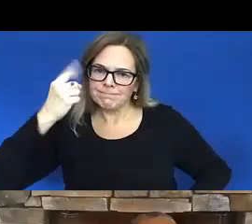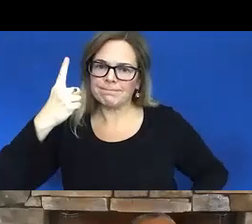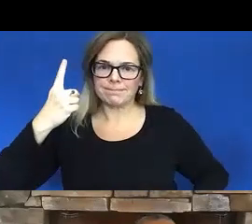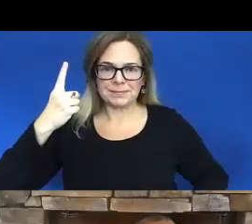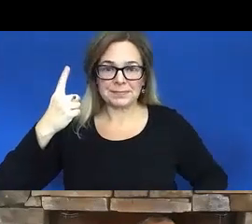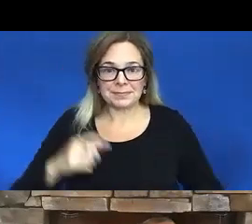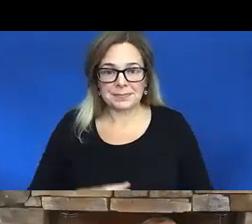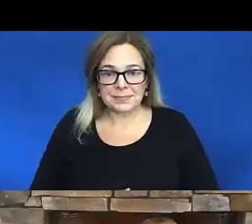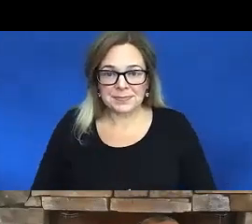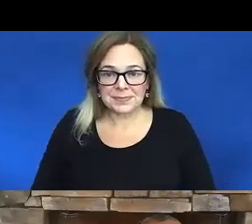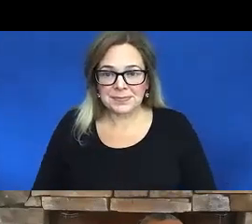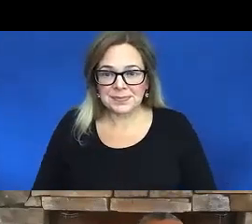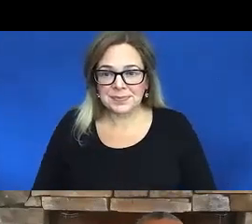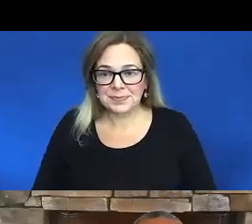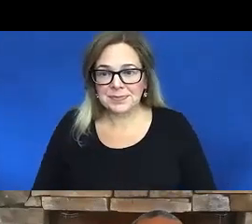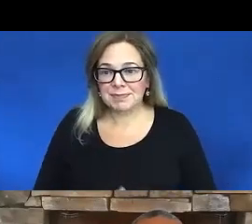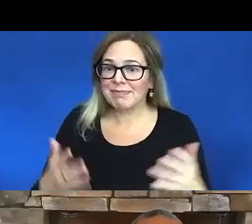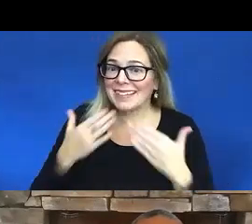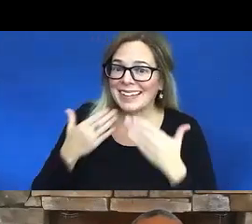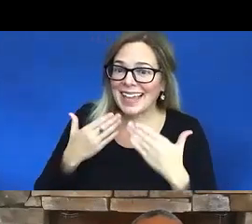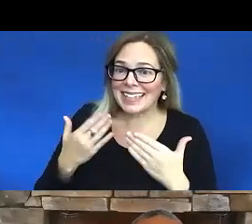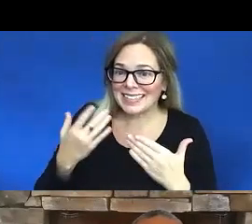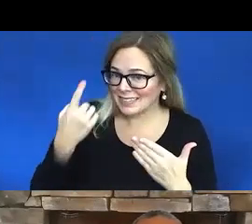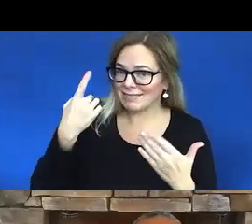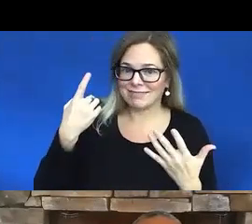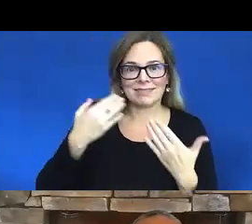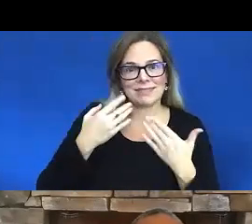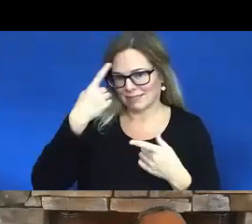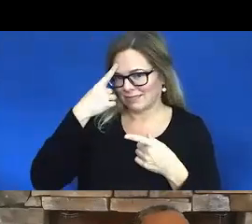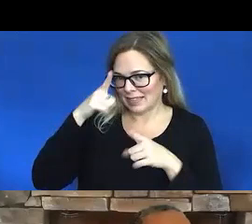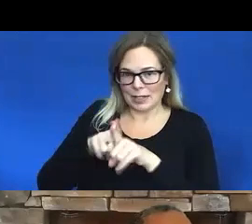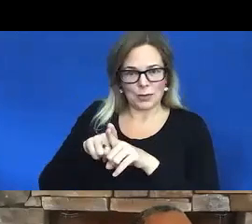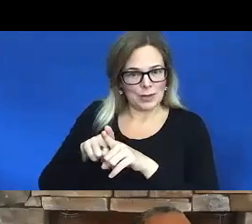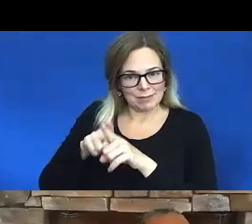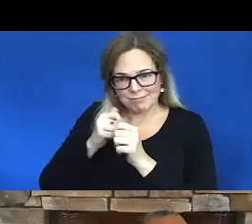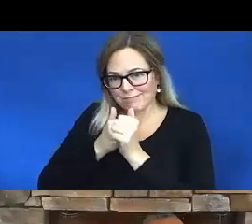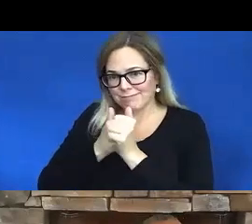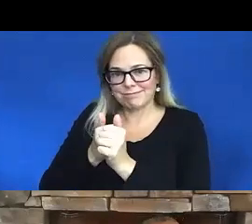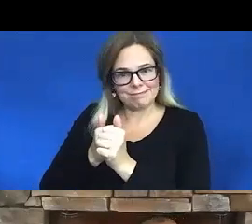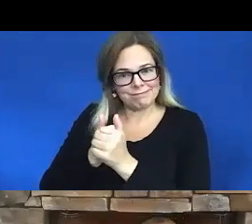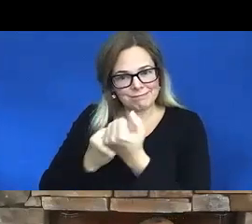Okay. Thanks, and I agree with Dee's response. Thank you.